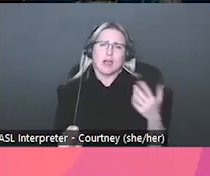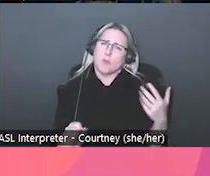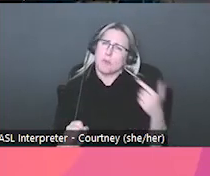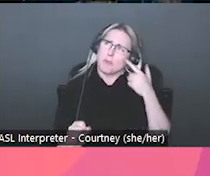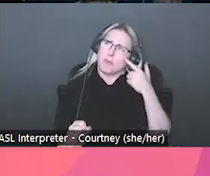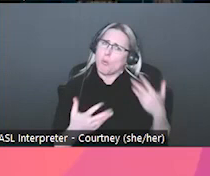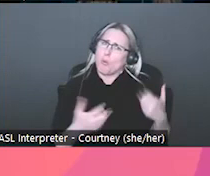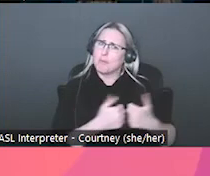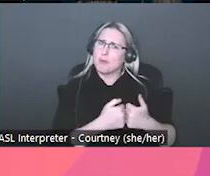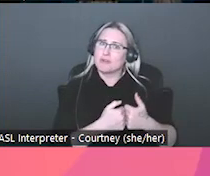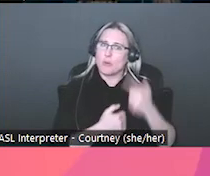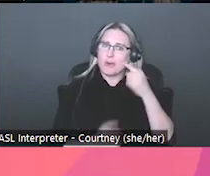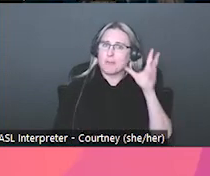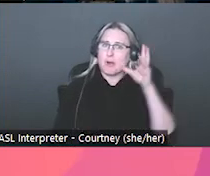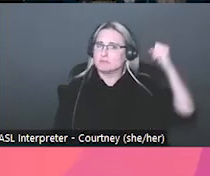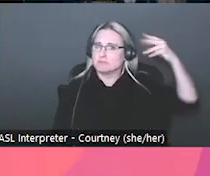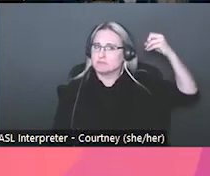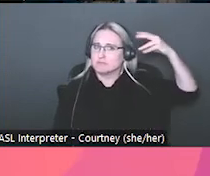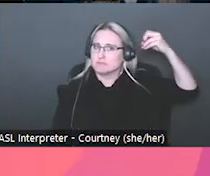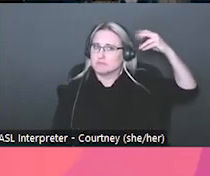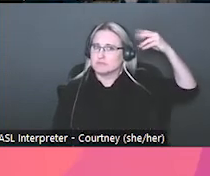boyfriend? You hear my mom's voice in my head.